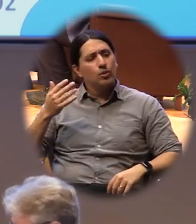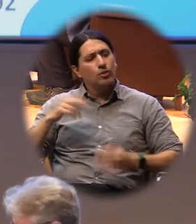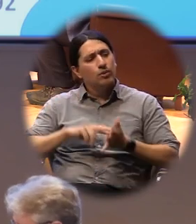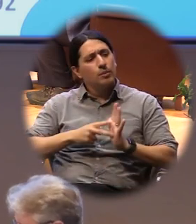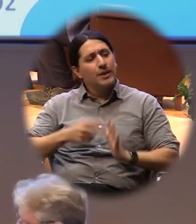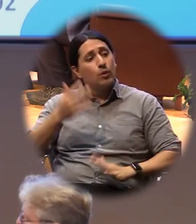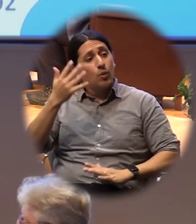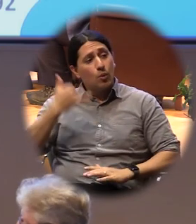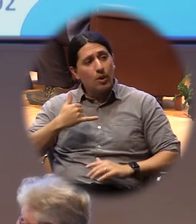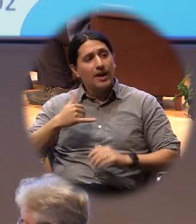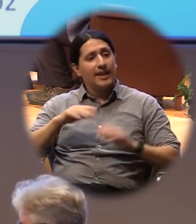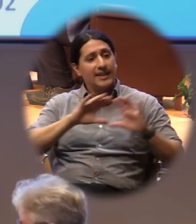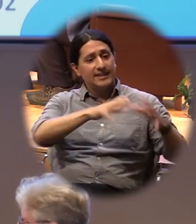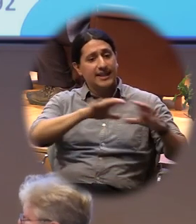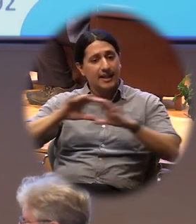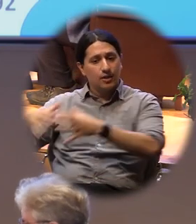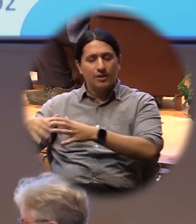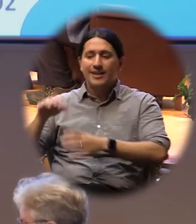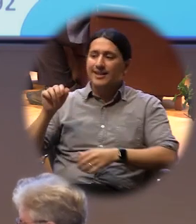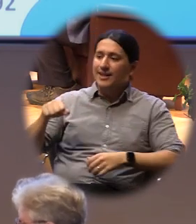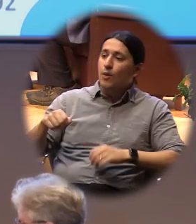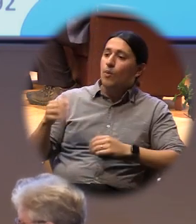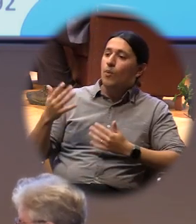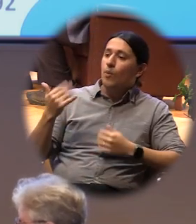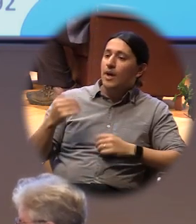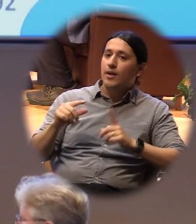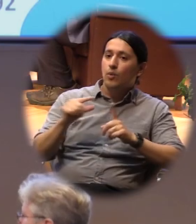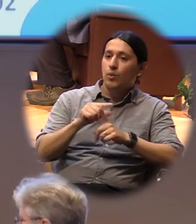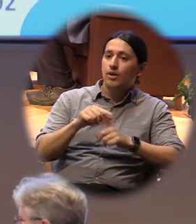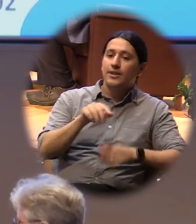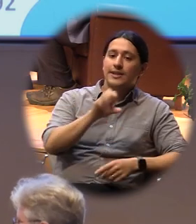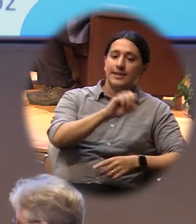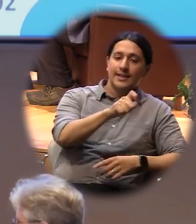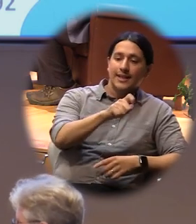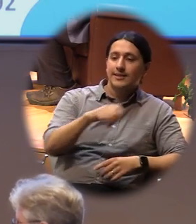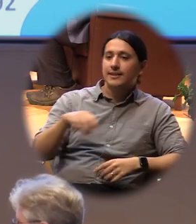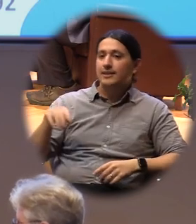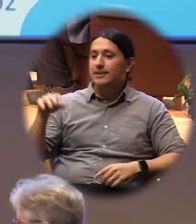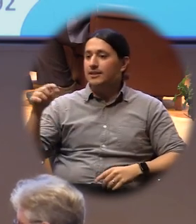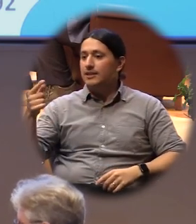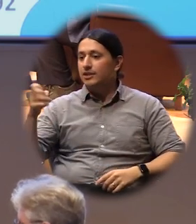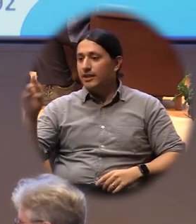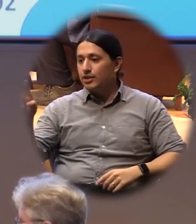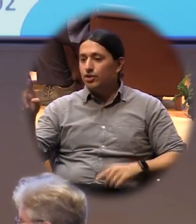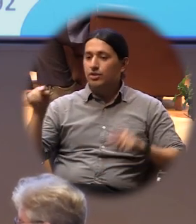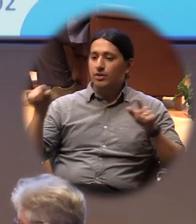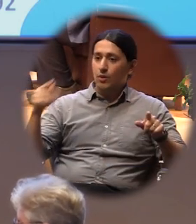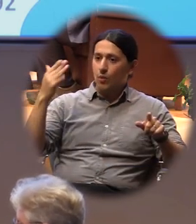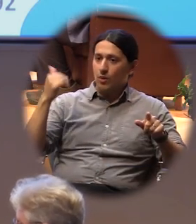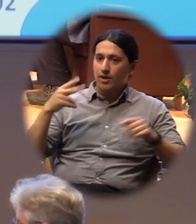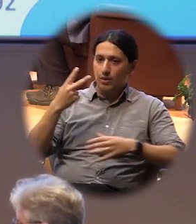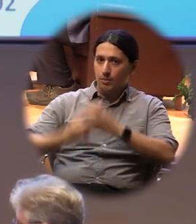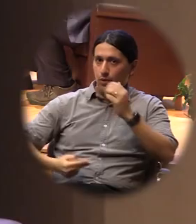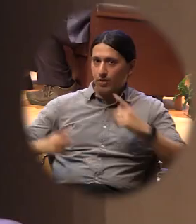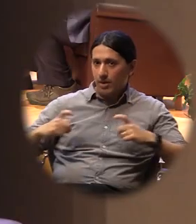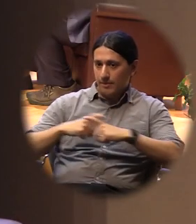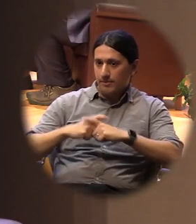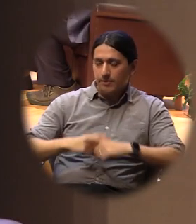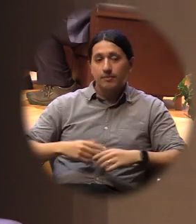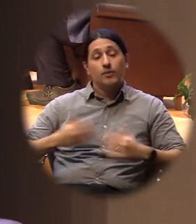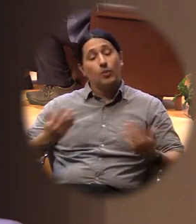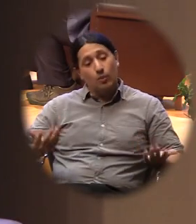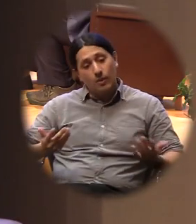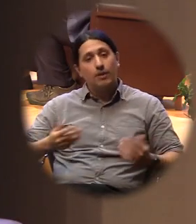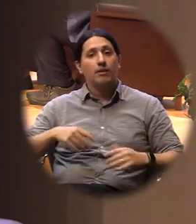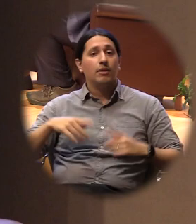Oh, yeah, why terms like sex and gender are complicated, as you said? Well, they're